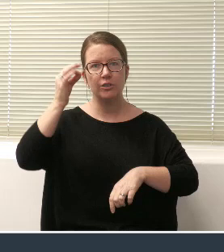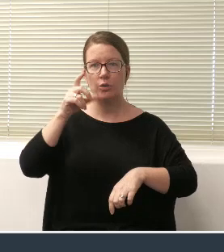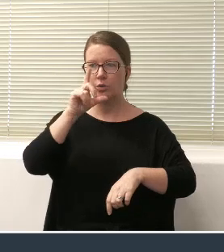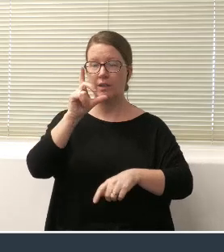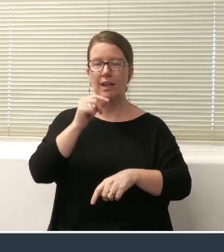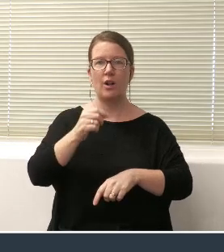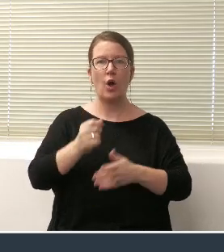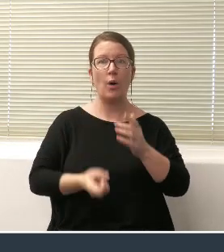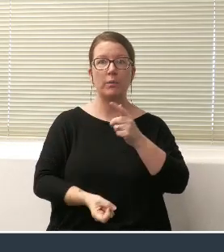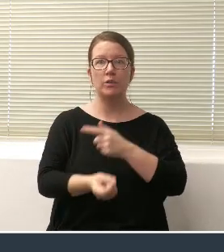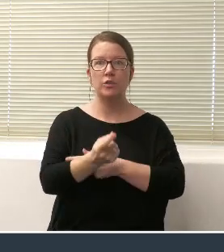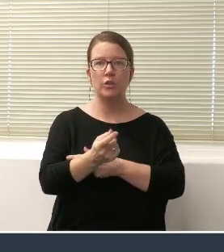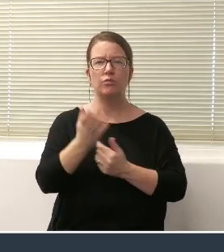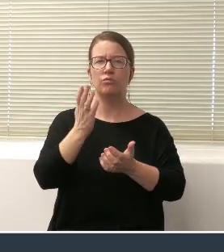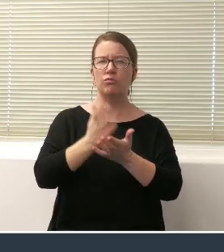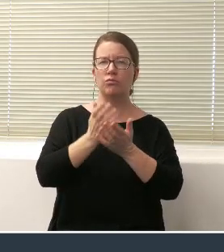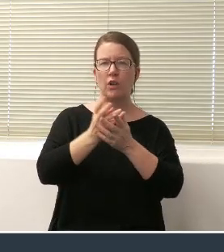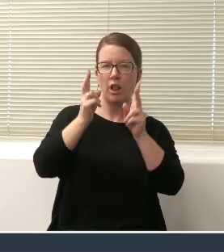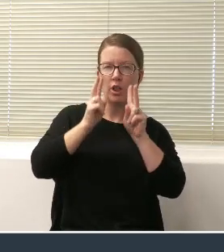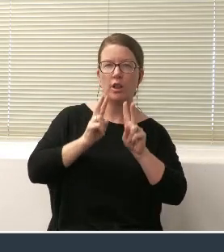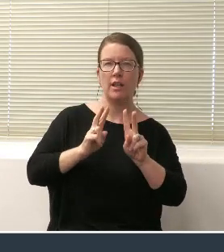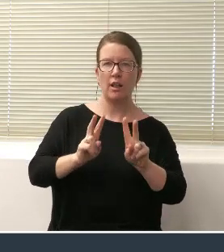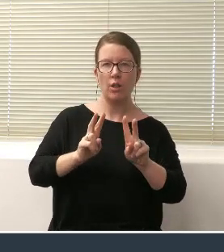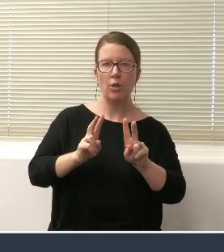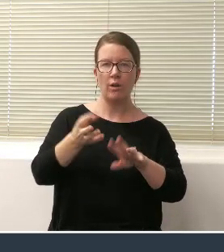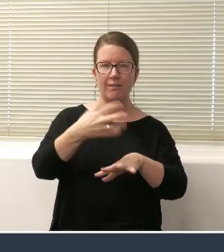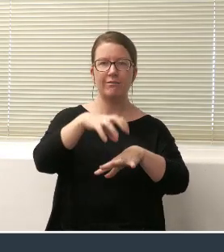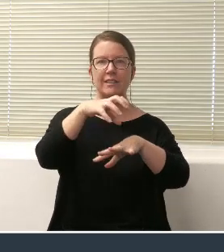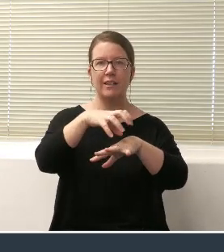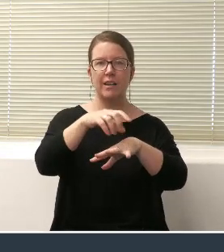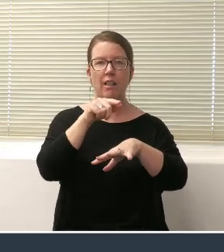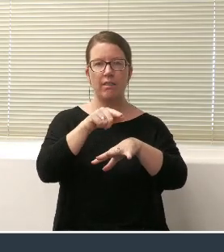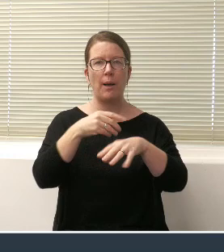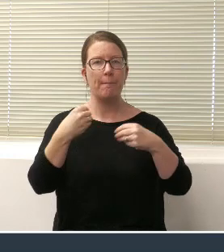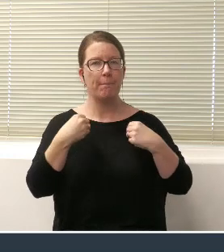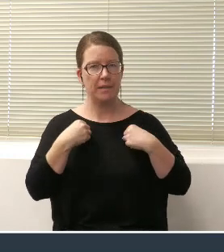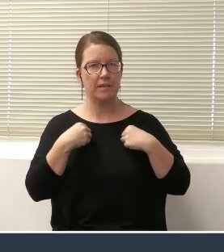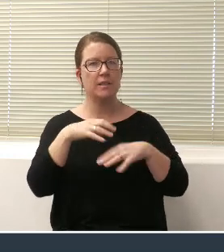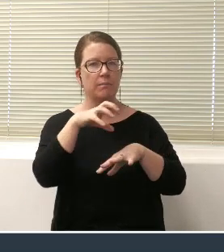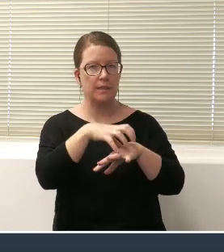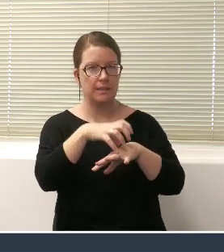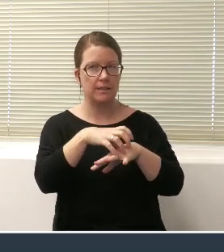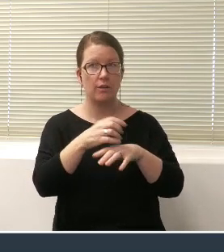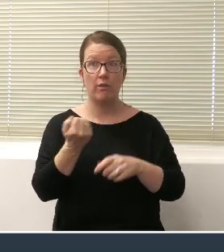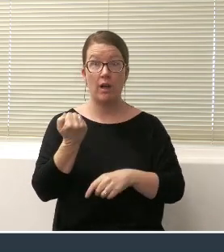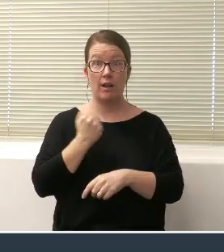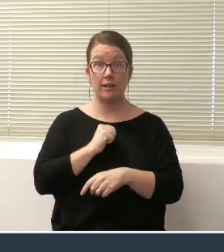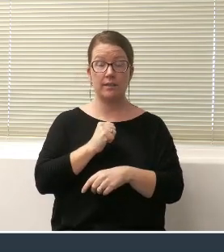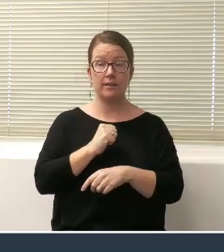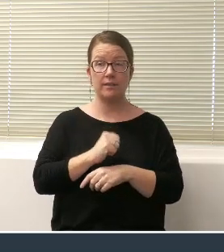have the opportunity to really look at a facility as a commercial facility. So, for us to see